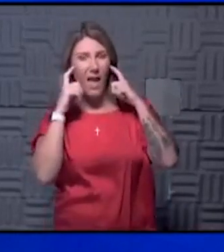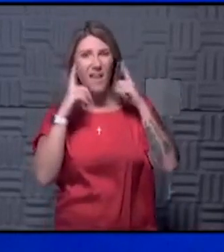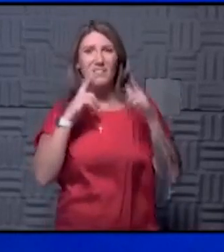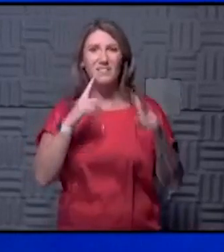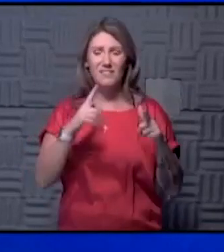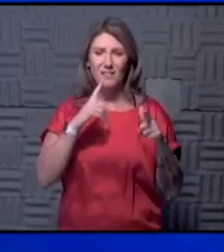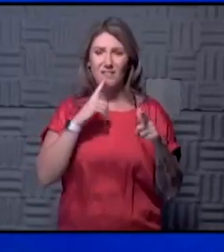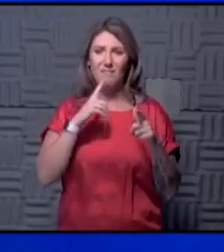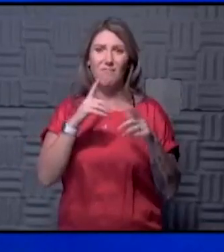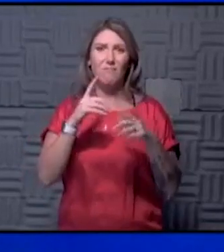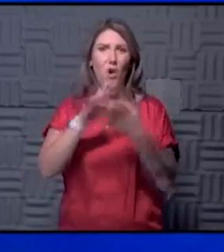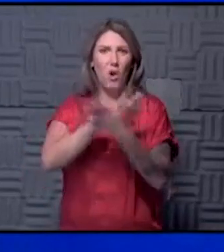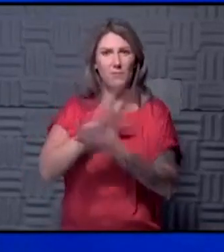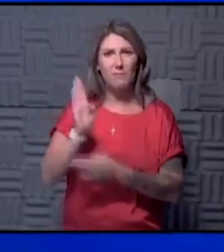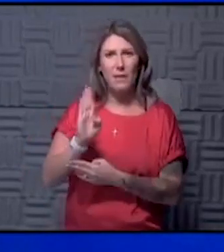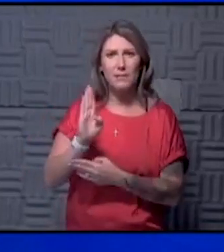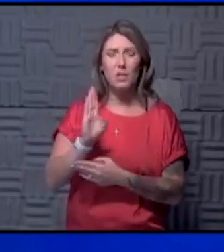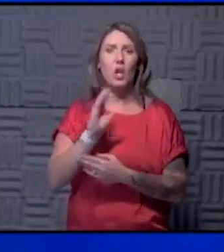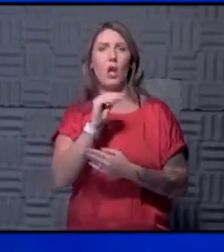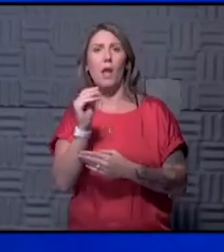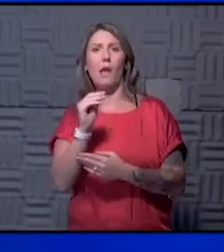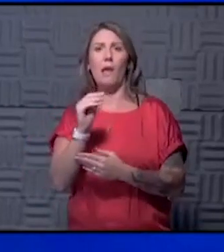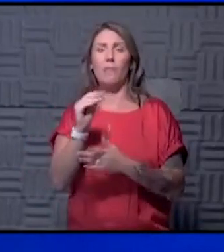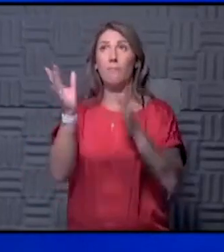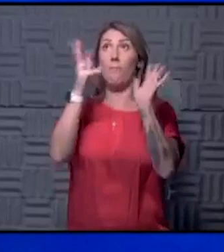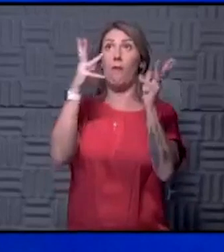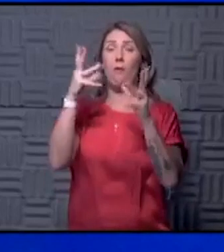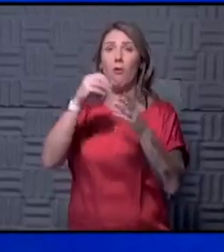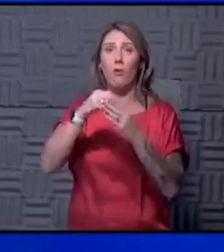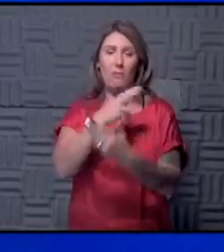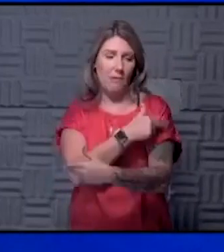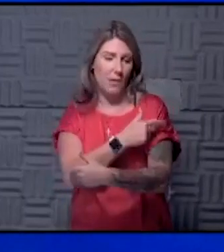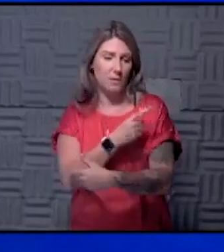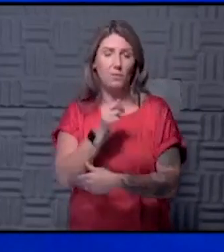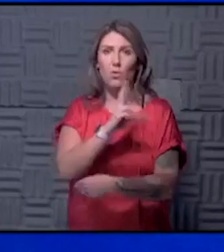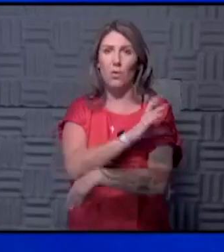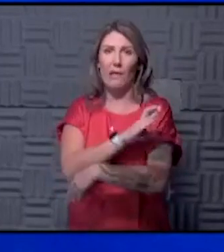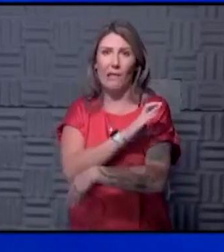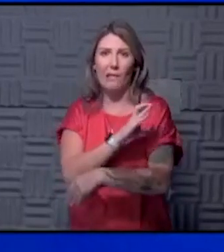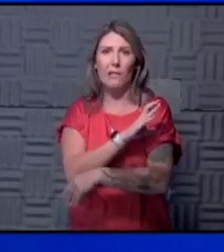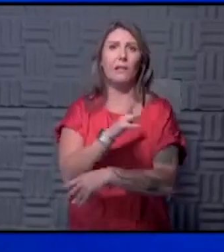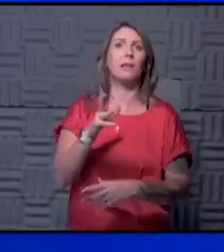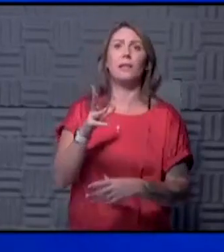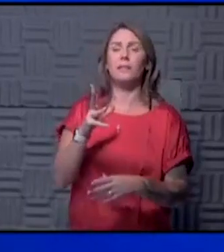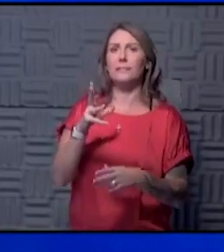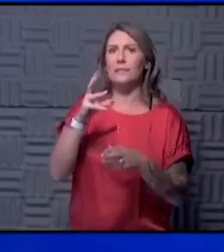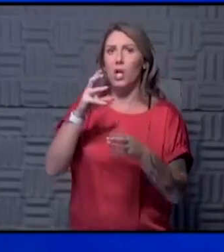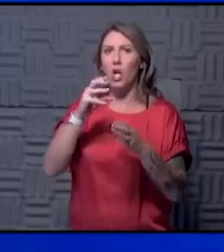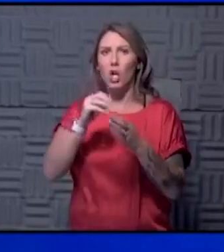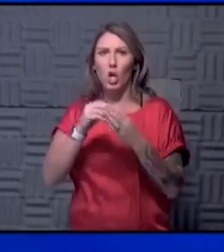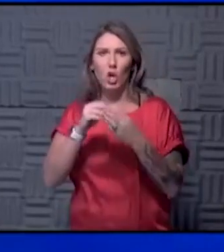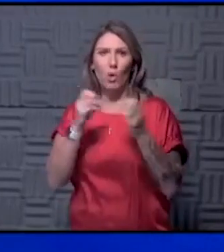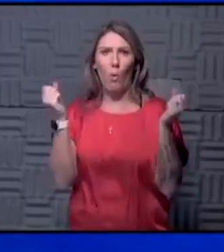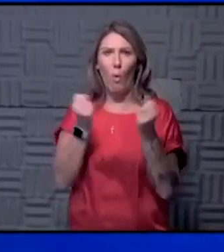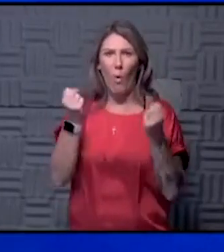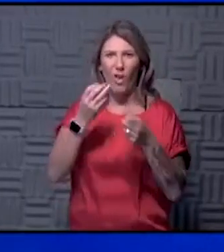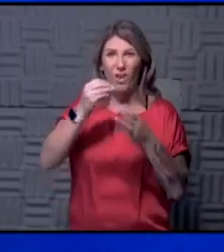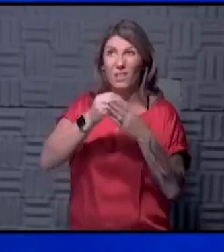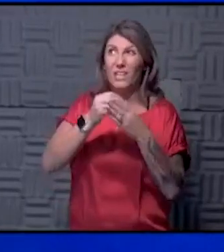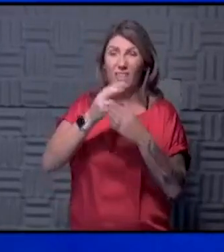and the hospital, so that's why you don't get bacteria when you're in the hospital and you wear your mask, right? Yeah, that's just not